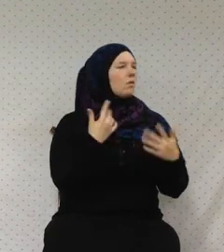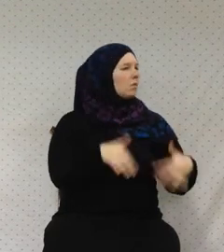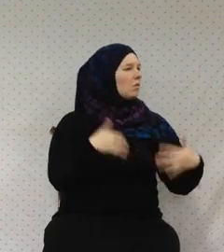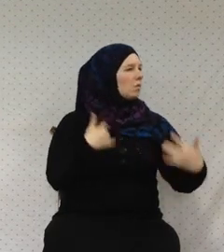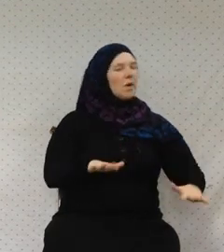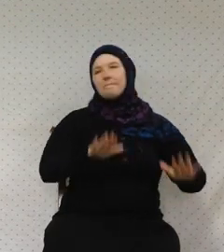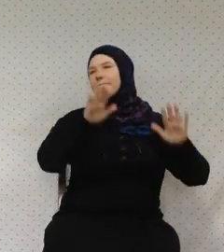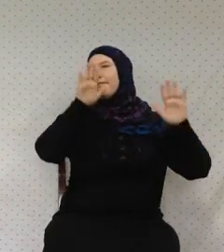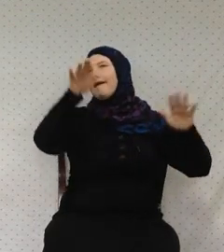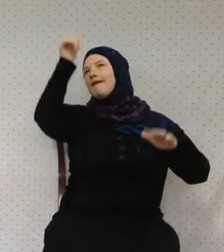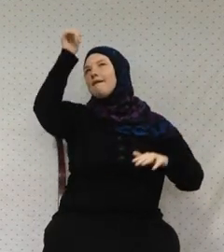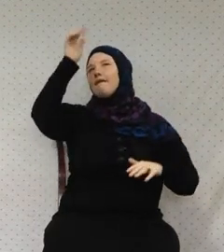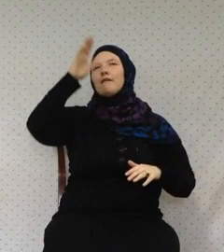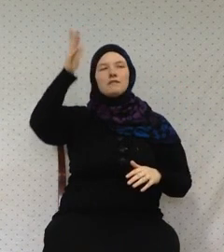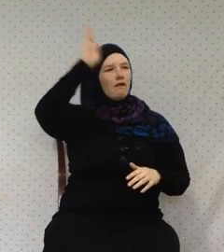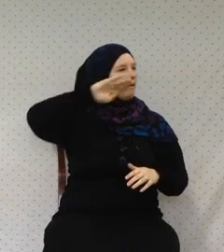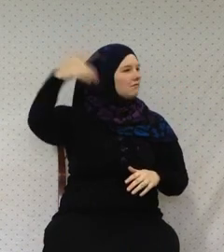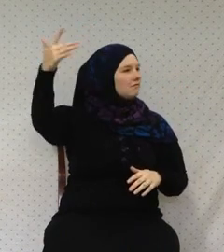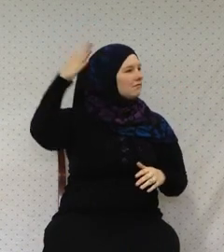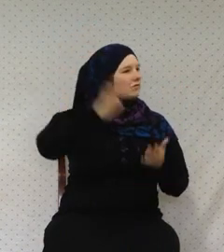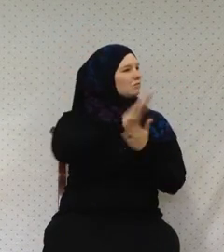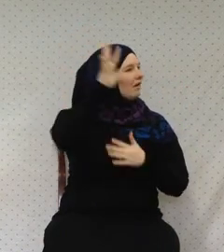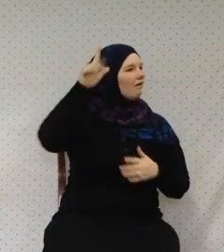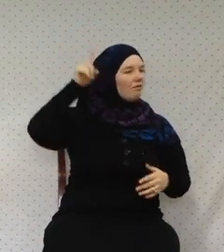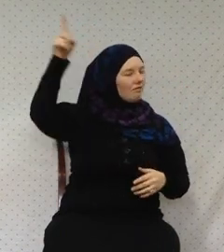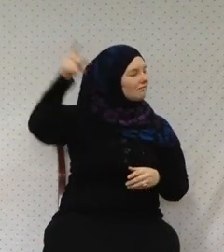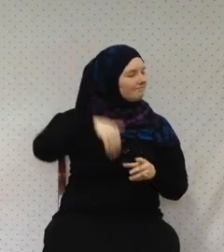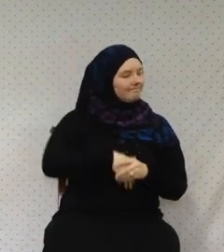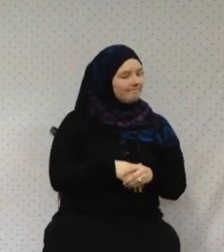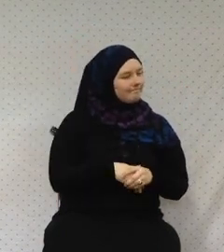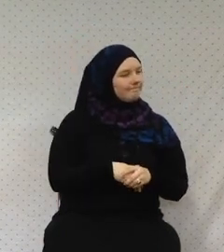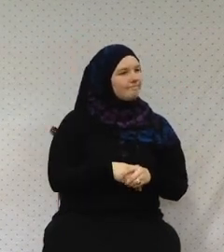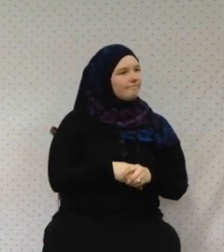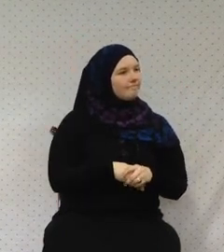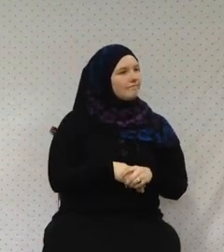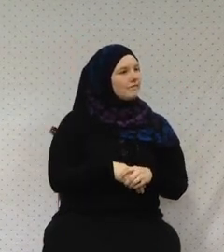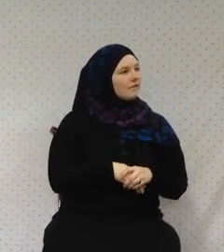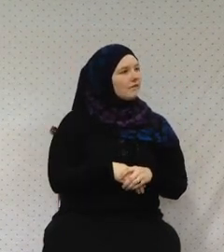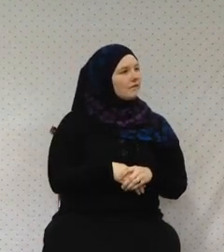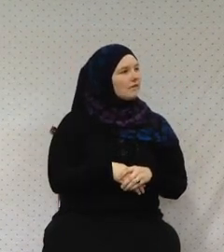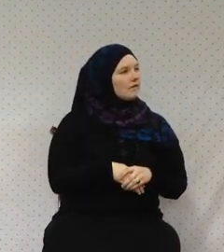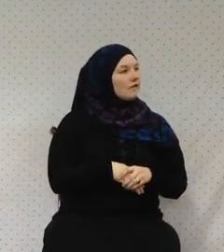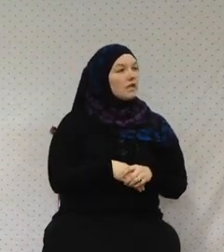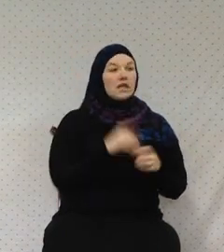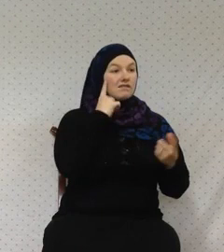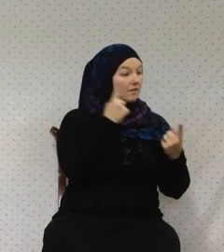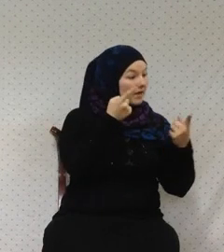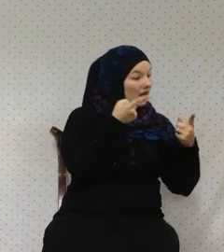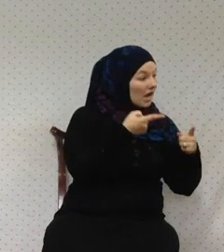God, subhanallah. He who tries to come closer to me 1 inch, I come to